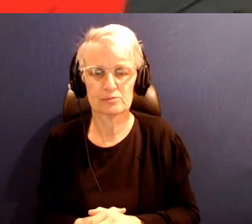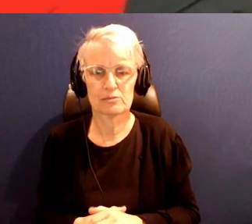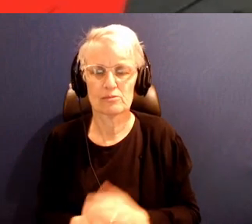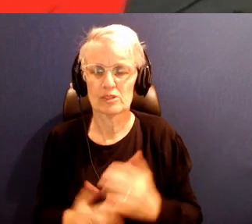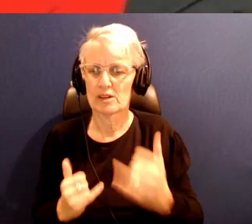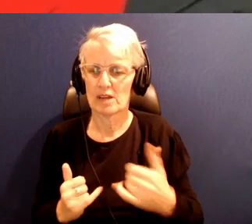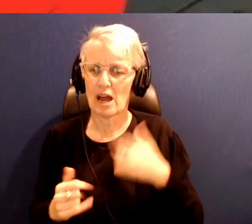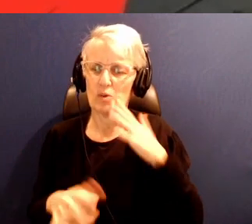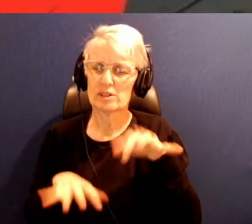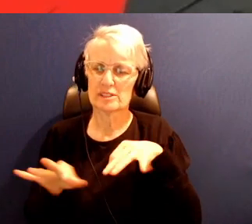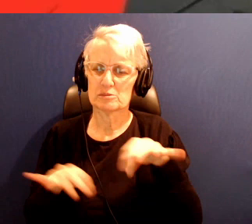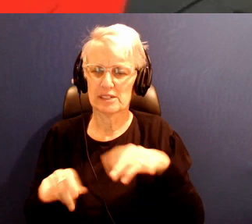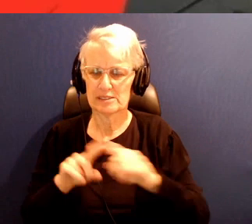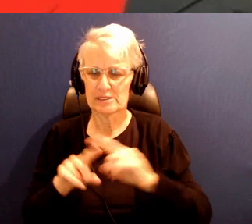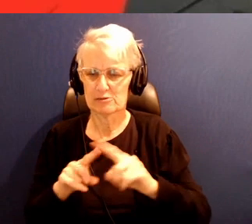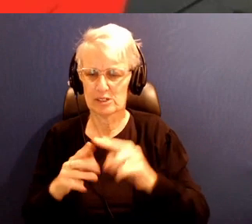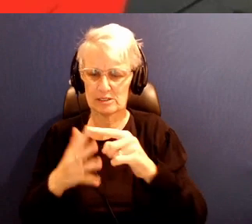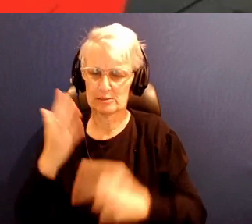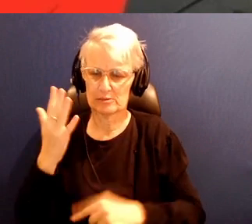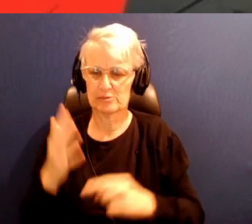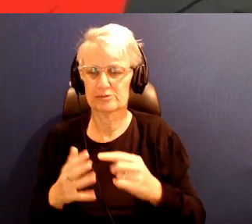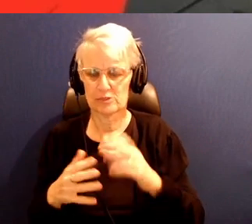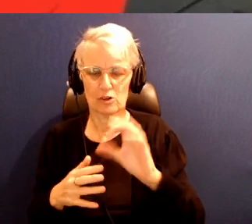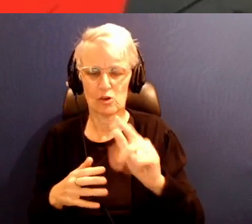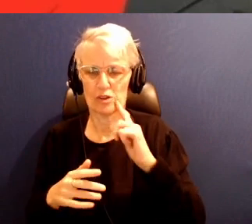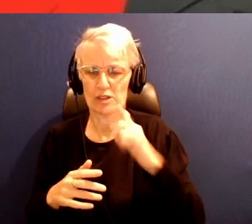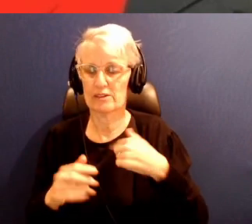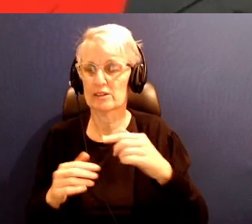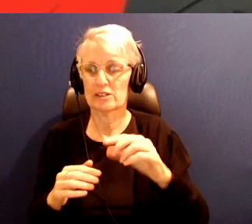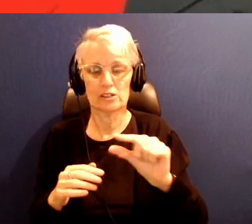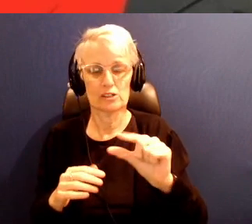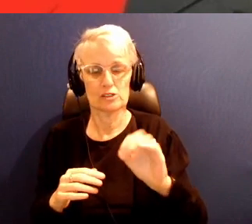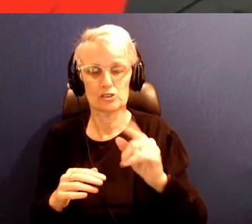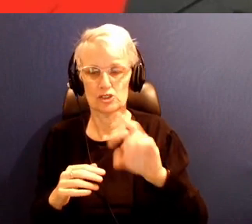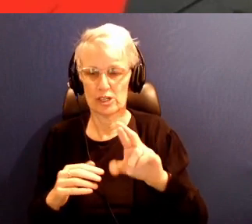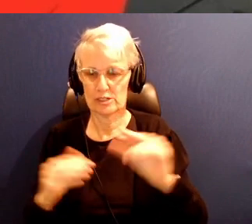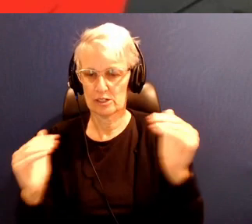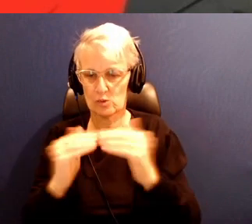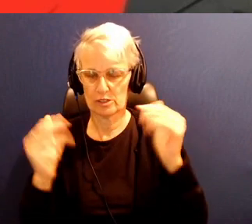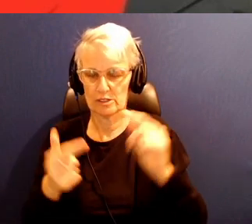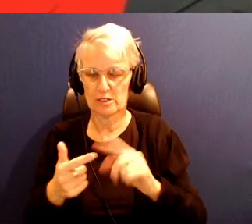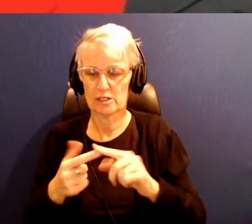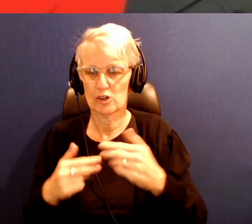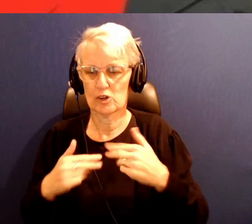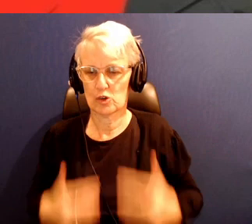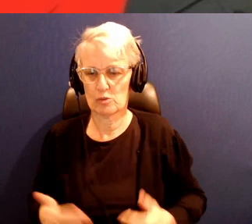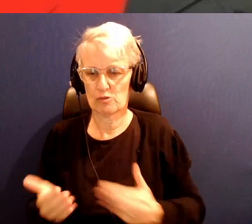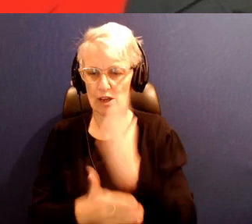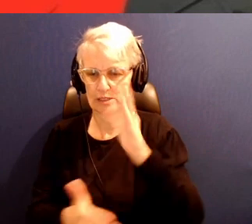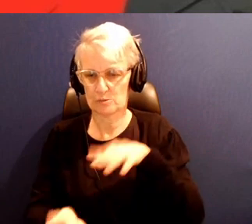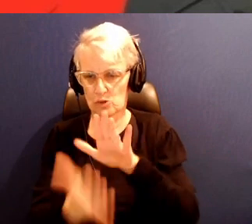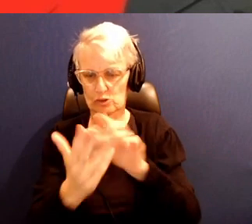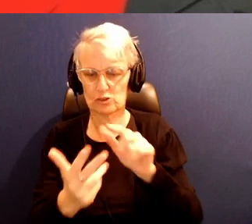We will now review the various elements of the call in more detail, which are gender equality, the human rights-based